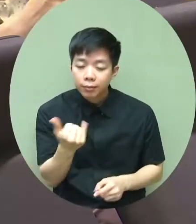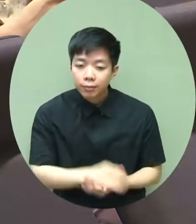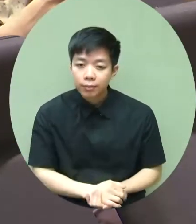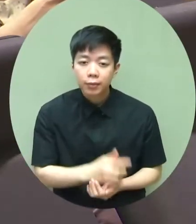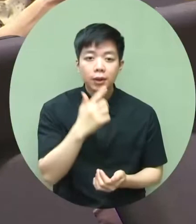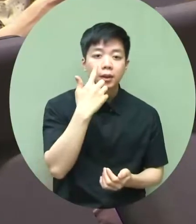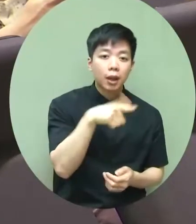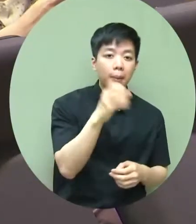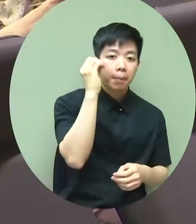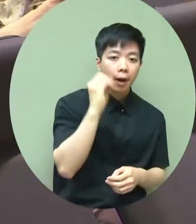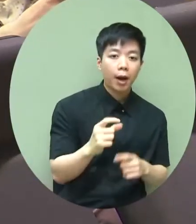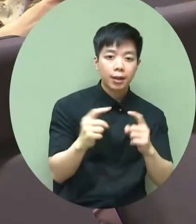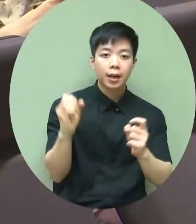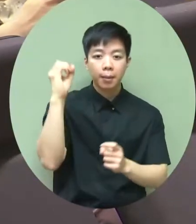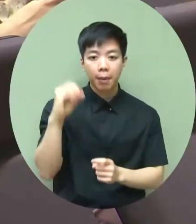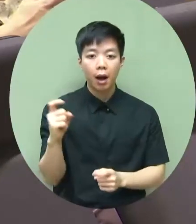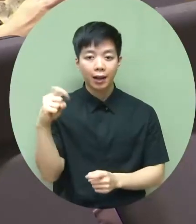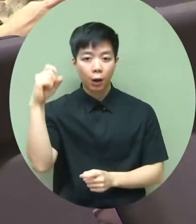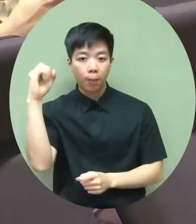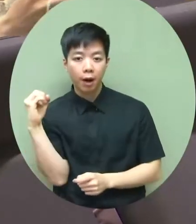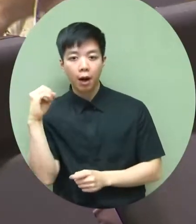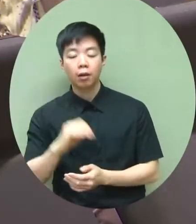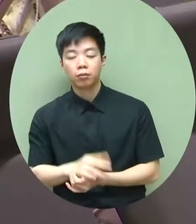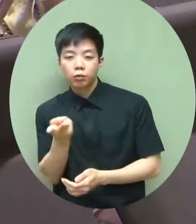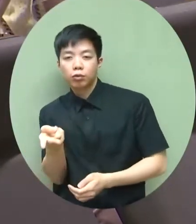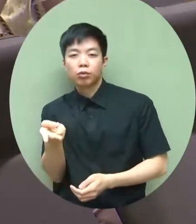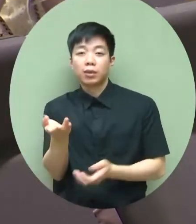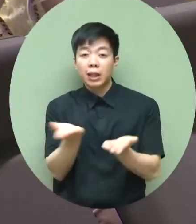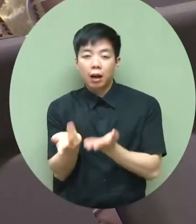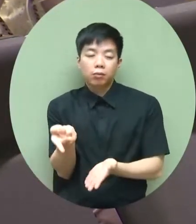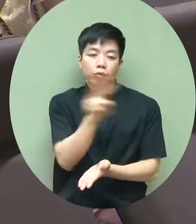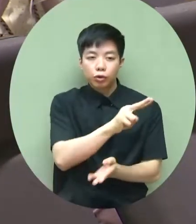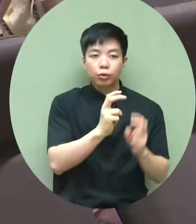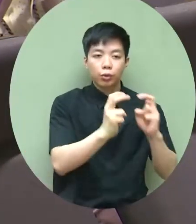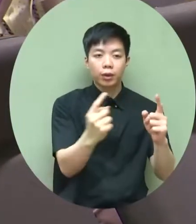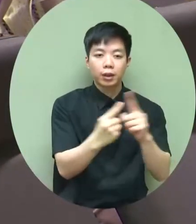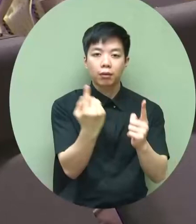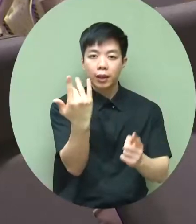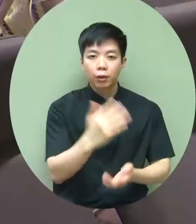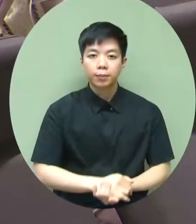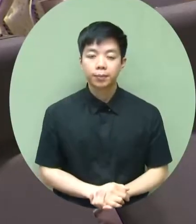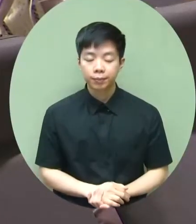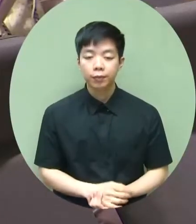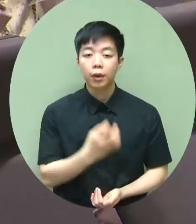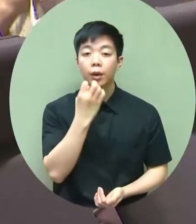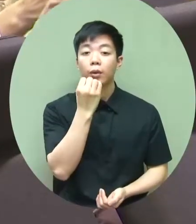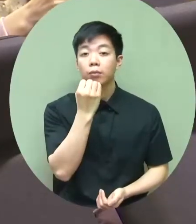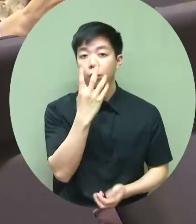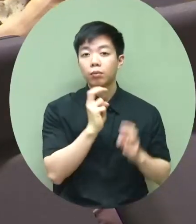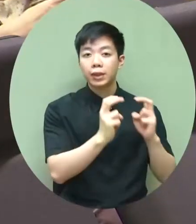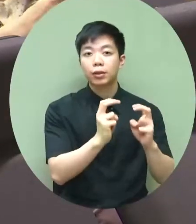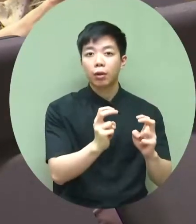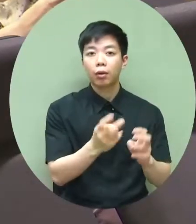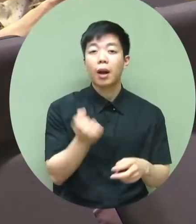departures will be added. Do you think that is sufficient to accommodate the additional patronage? Can you expect how